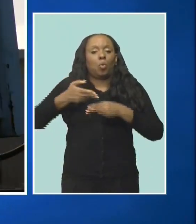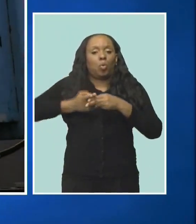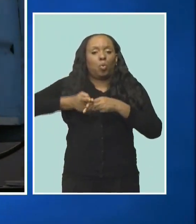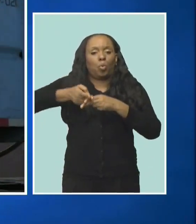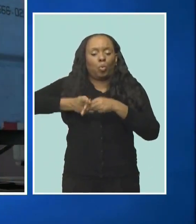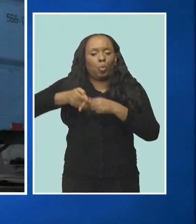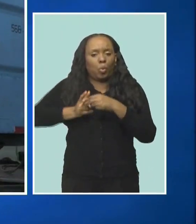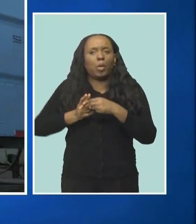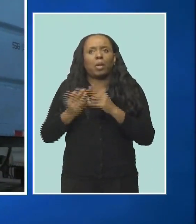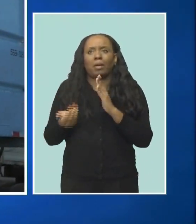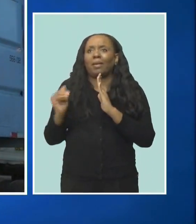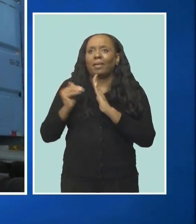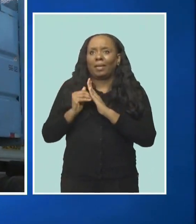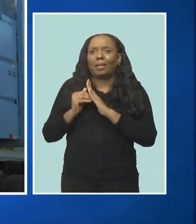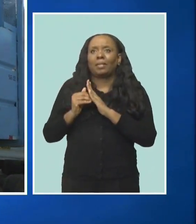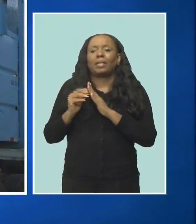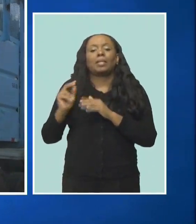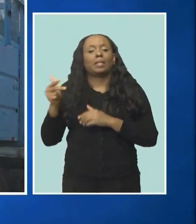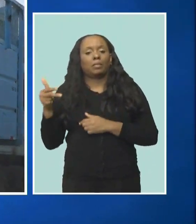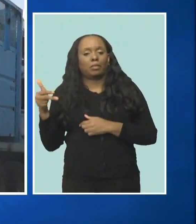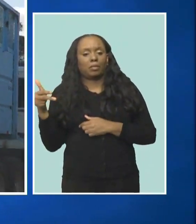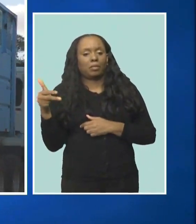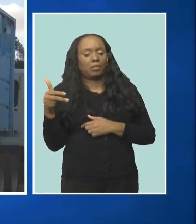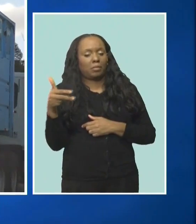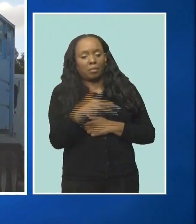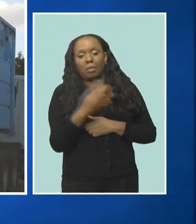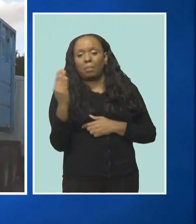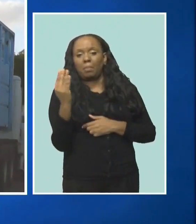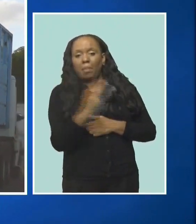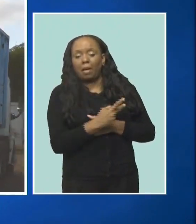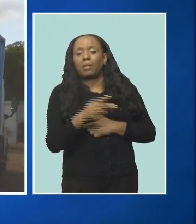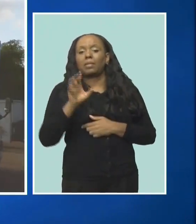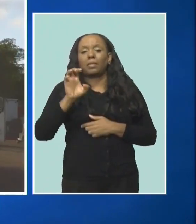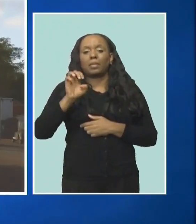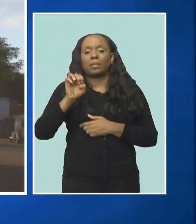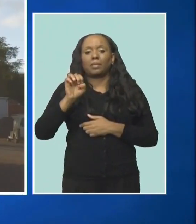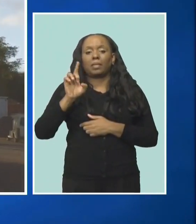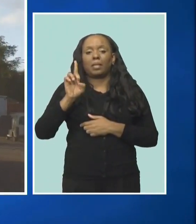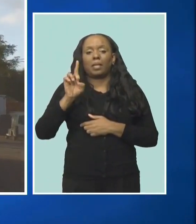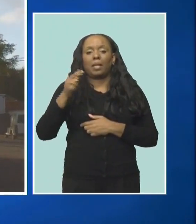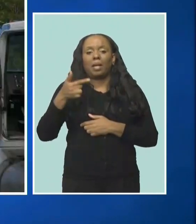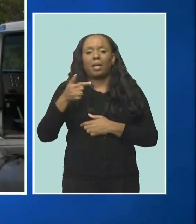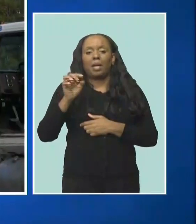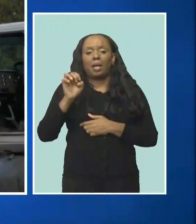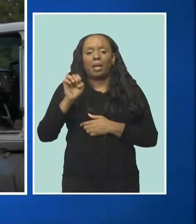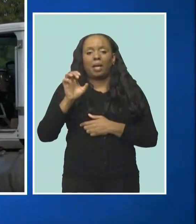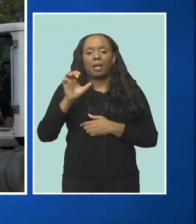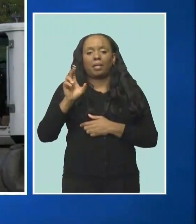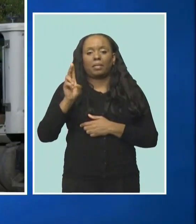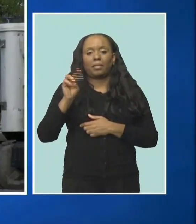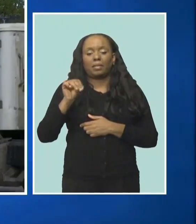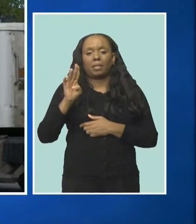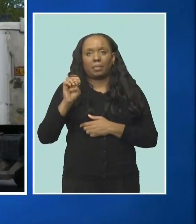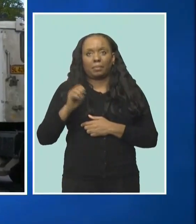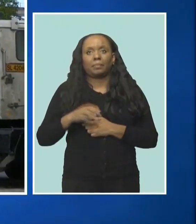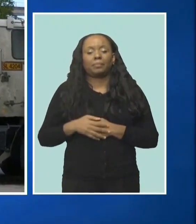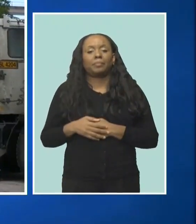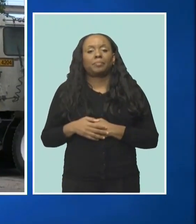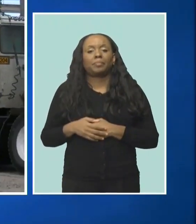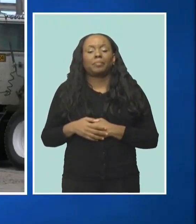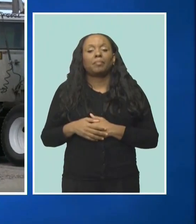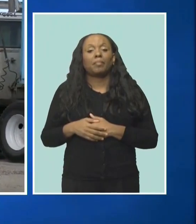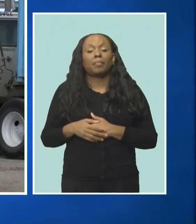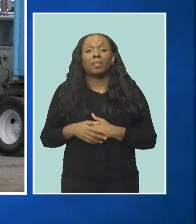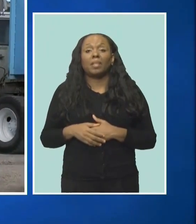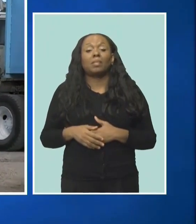back to Edgecombe. And we had some rain. I had 4 inches and 37